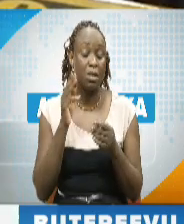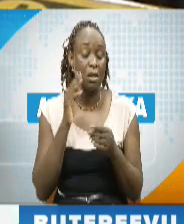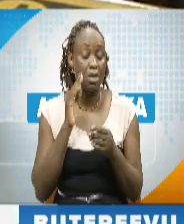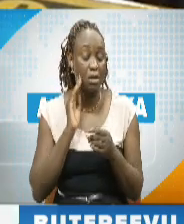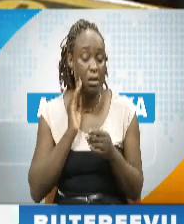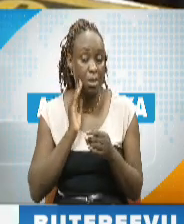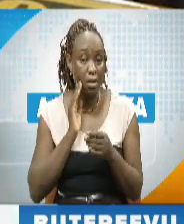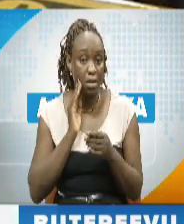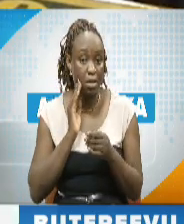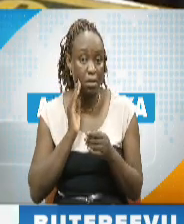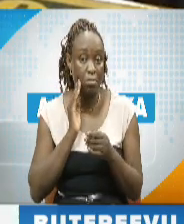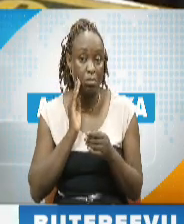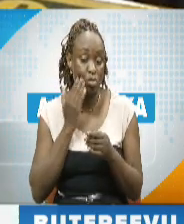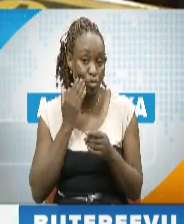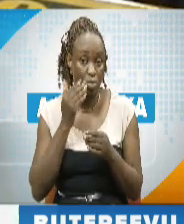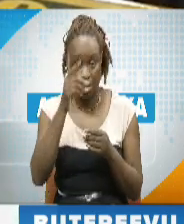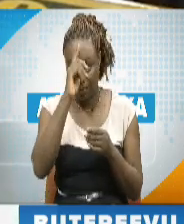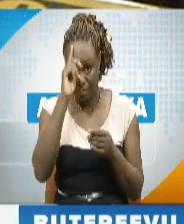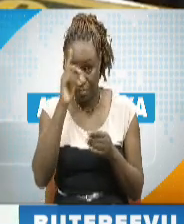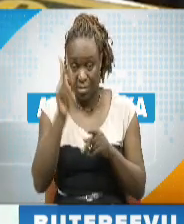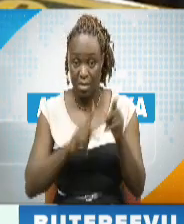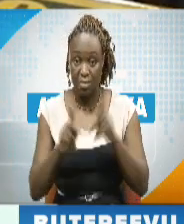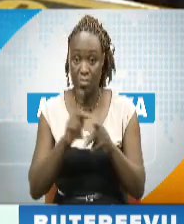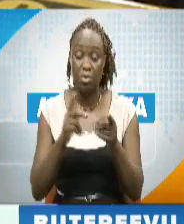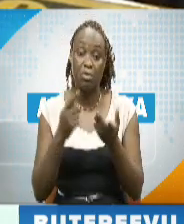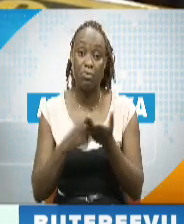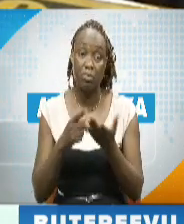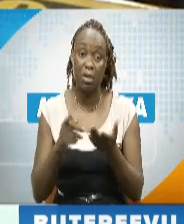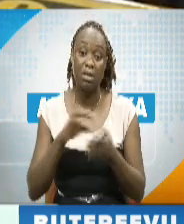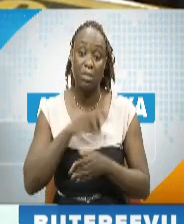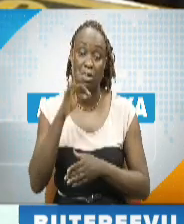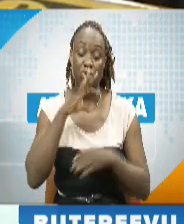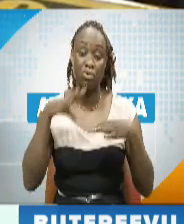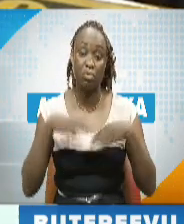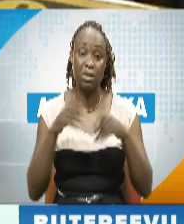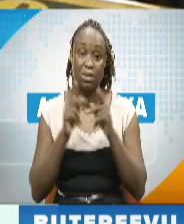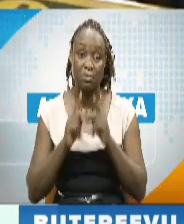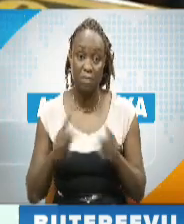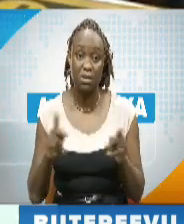Uganda. May the Almighty God rest his soul in eternal peace.